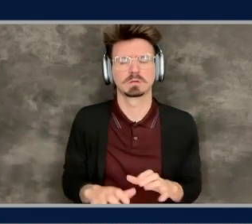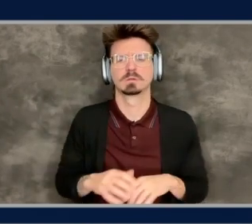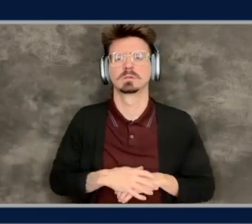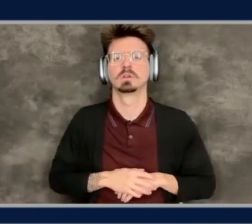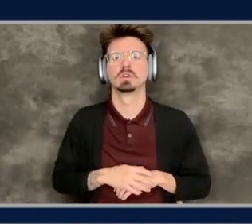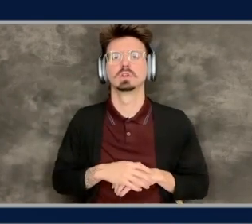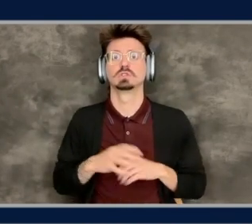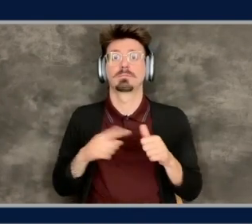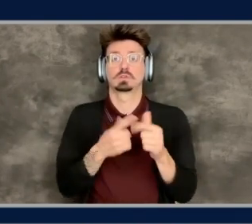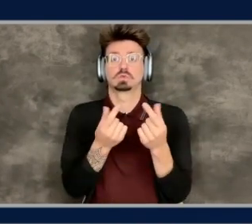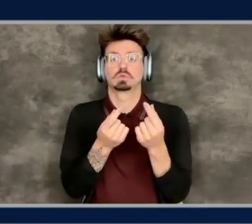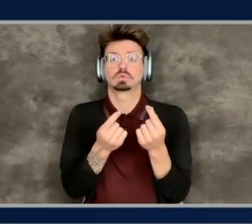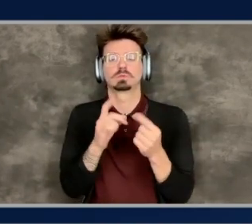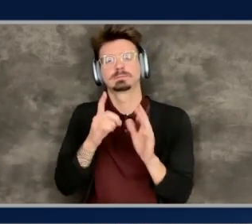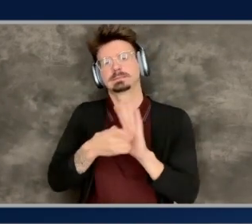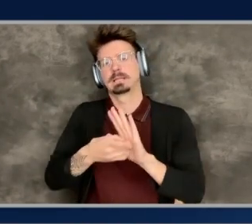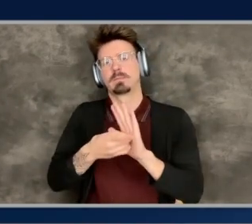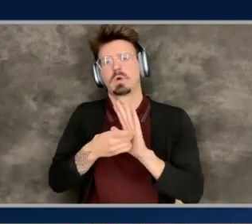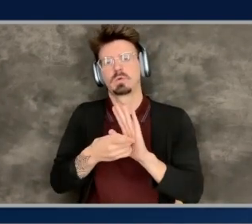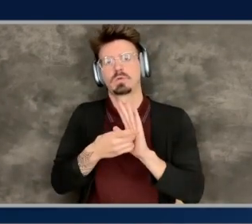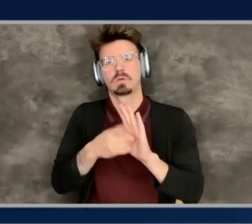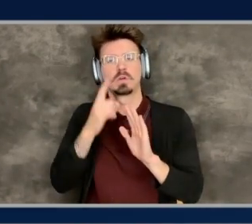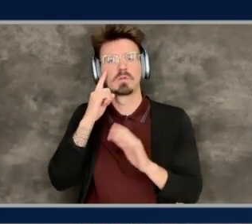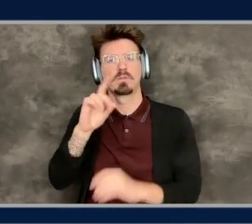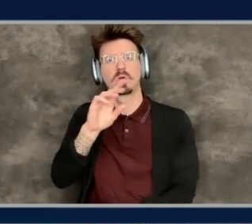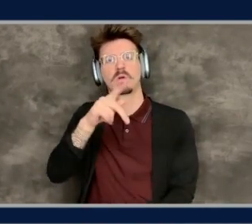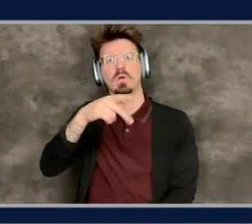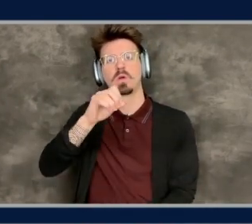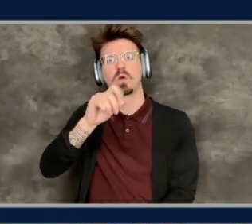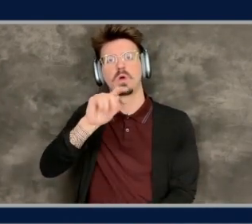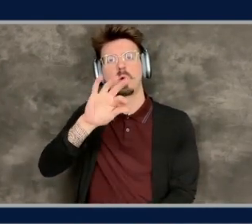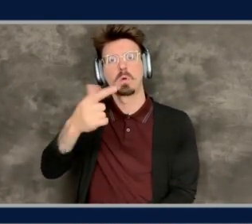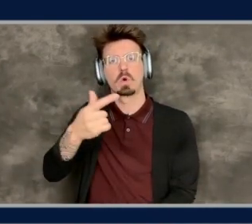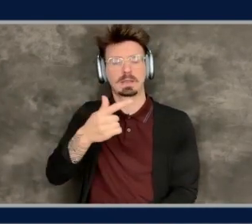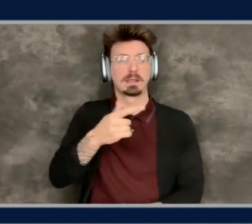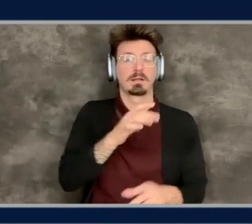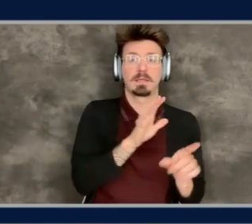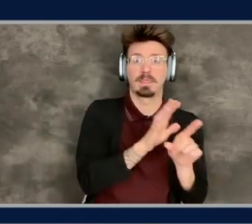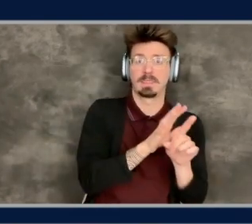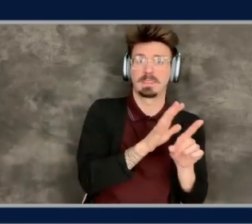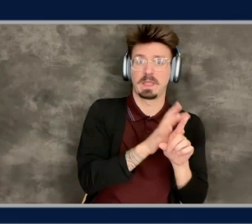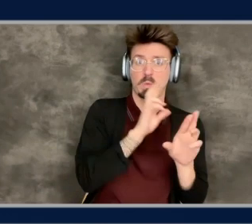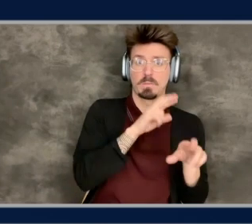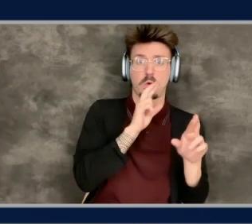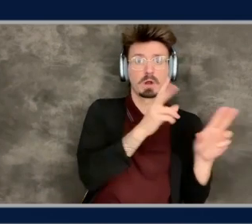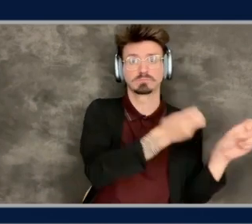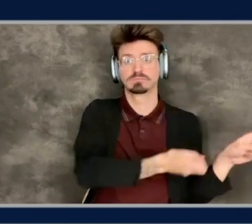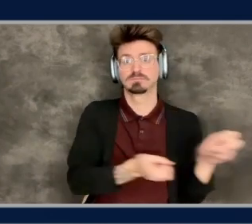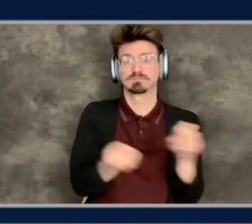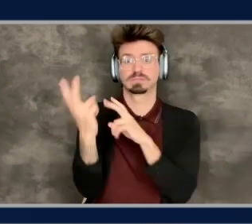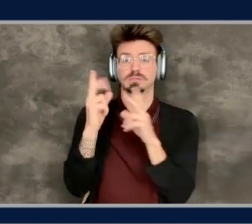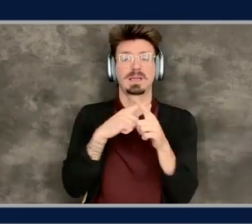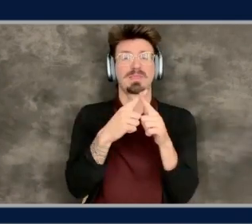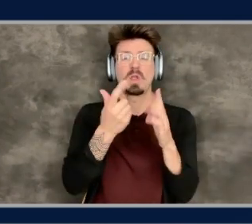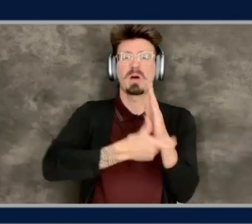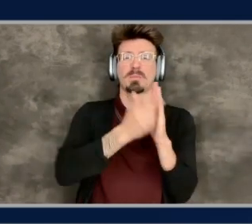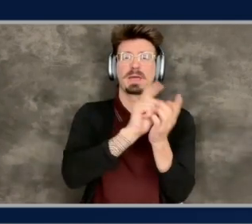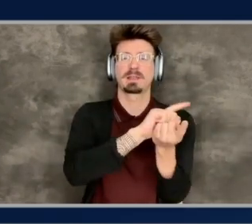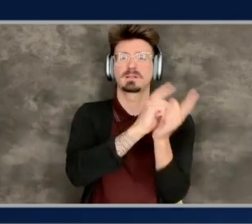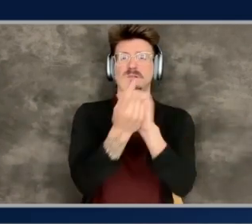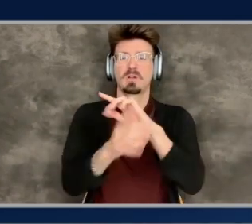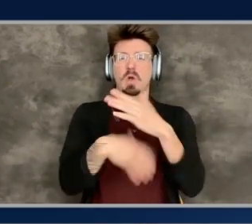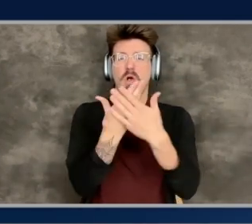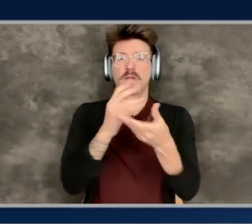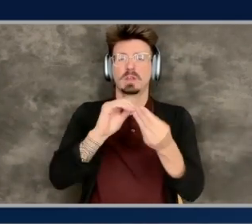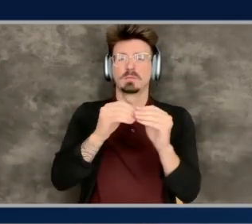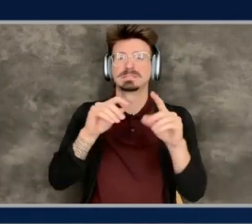where we will start the experience of porting from a customer's source code repo and do the autonomous transformation of all of it in parallel, and